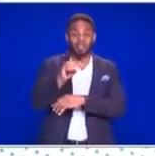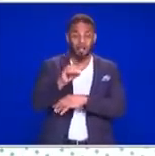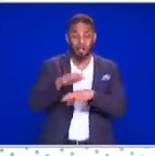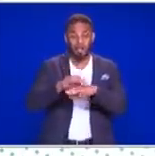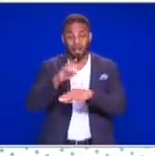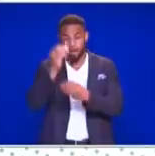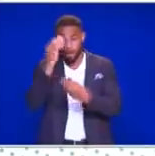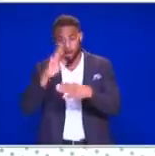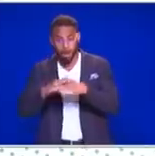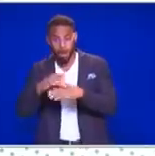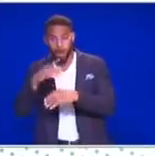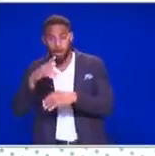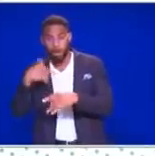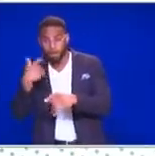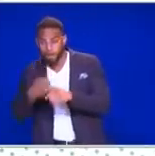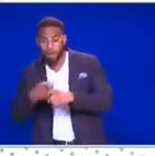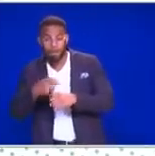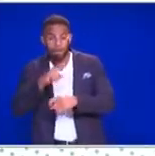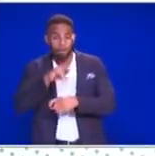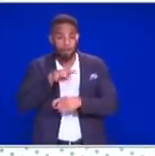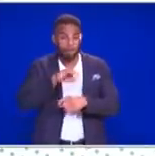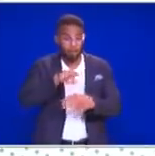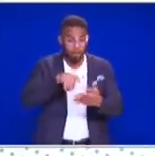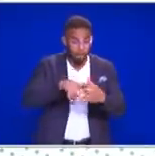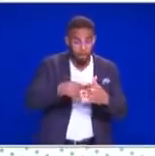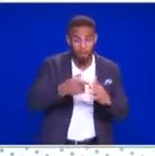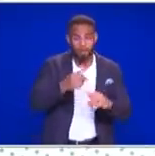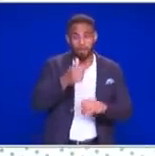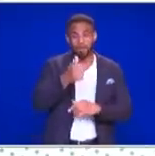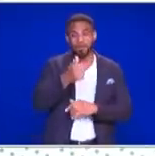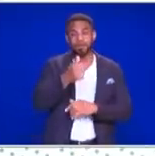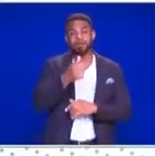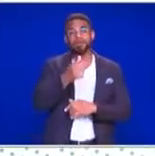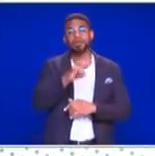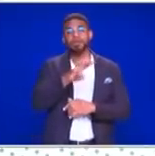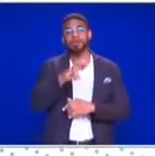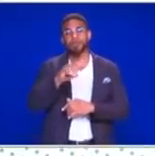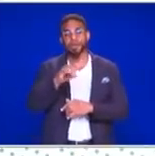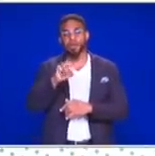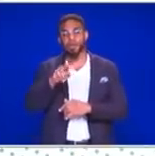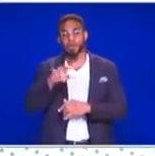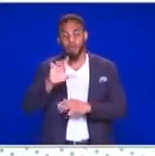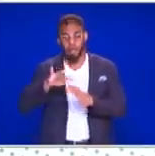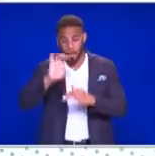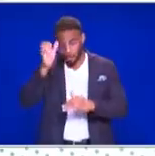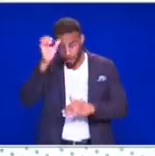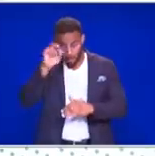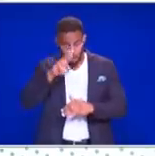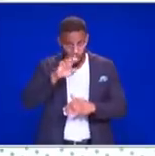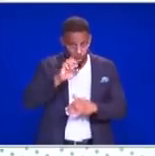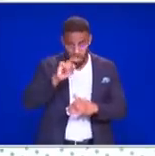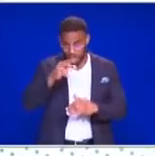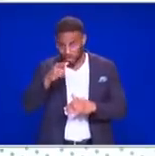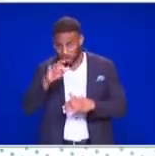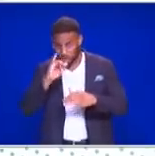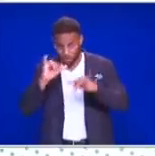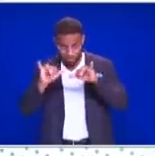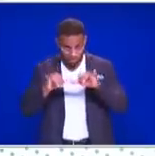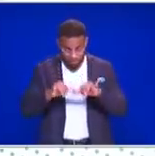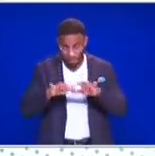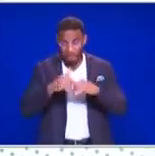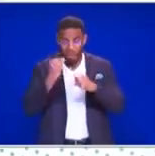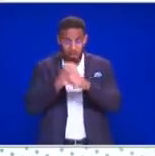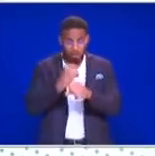on Hispanic or Latino origin since the 1970 census. How the concepts of race and ethnicity are measured and